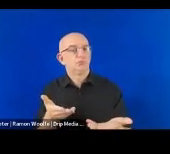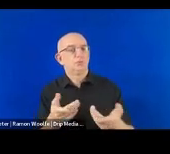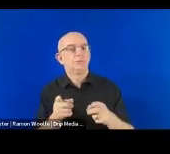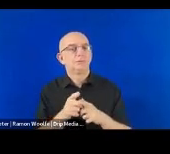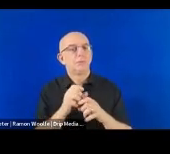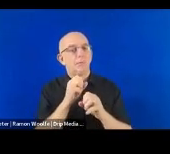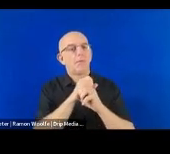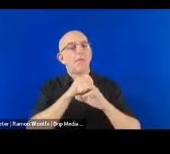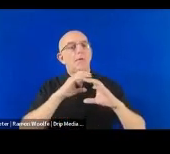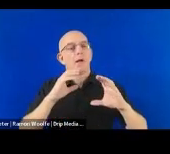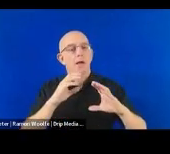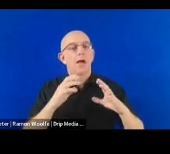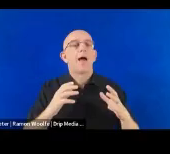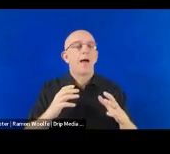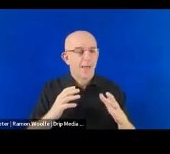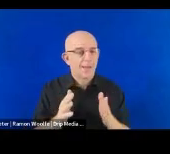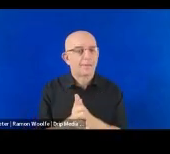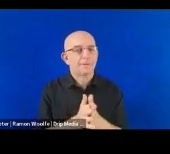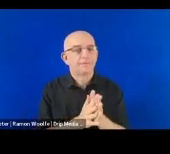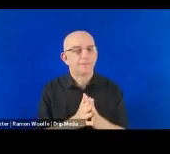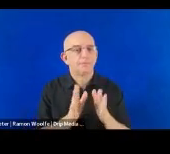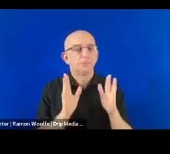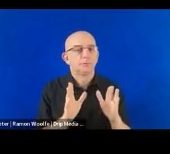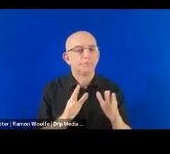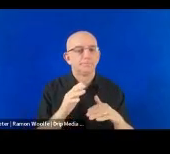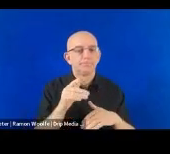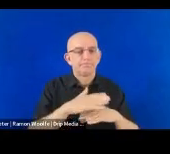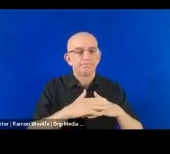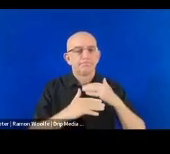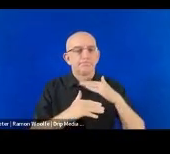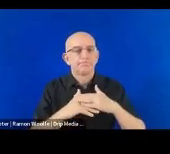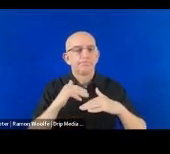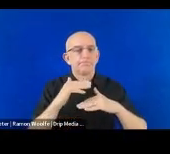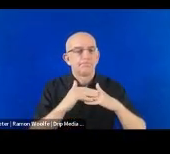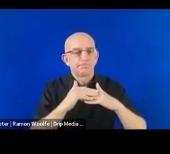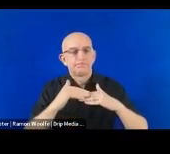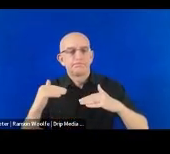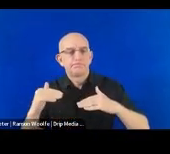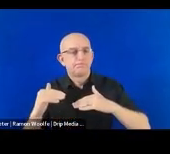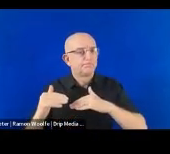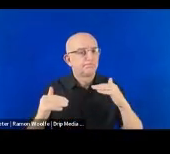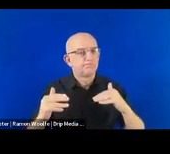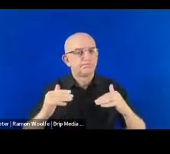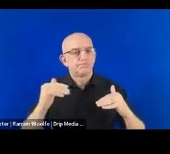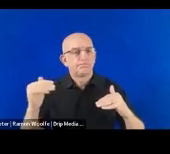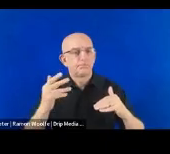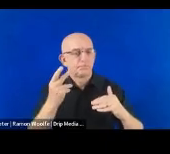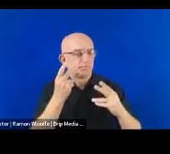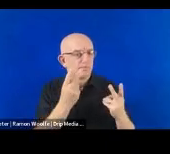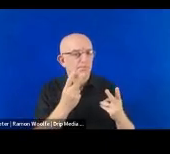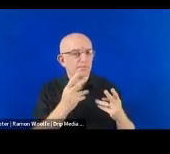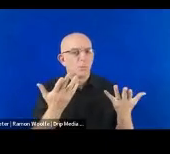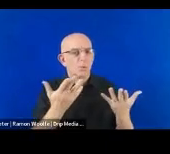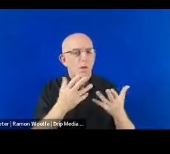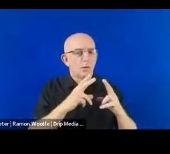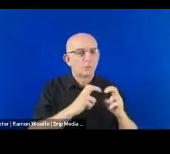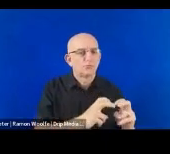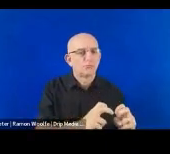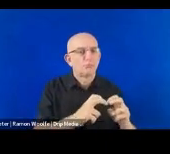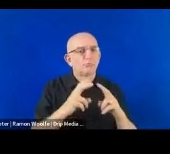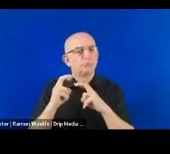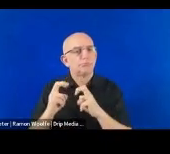social protection, monitoring and evaluation, selection and identification, management